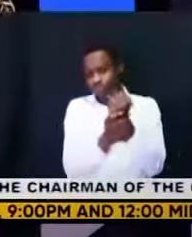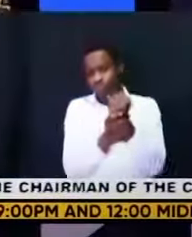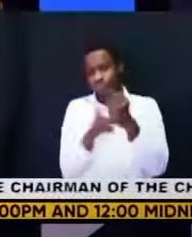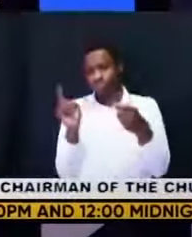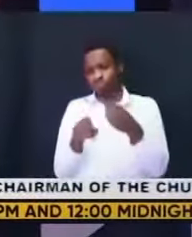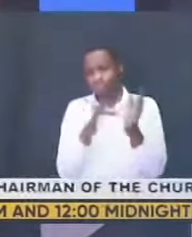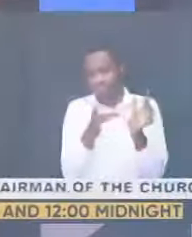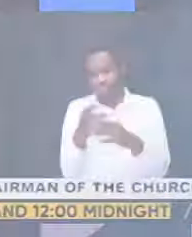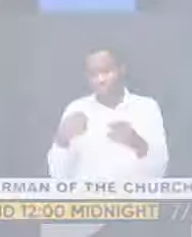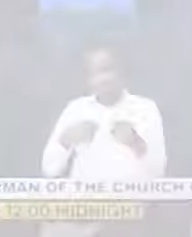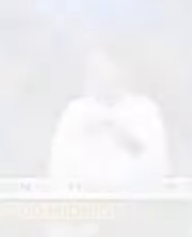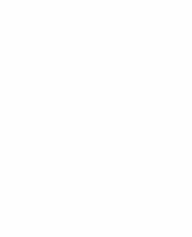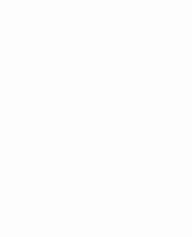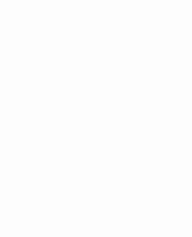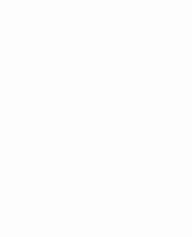that we have re